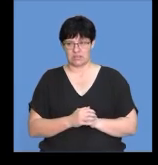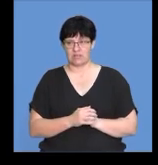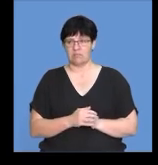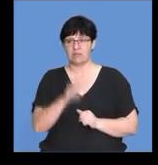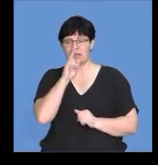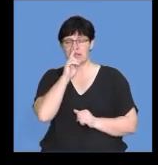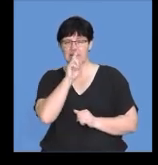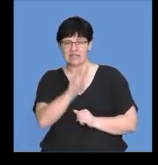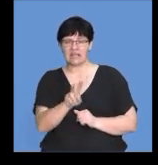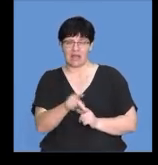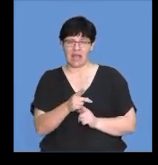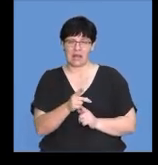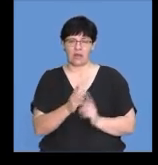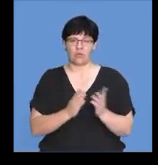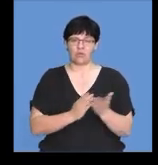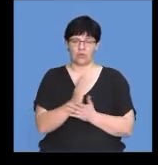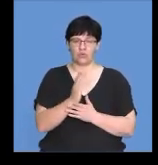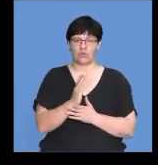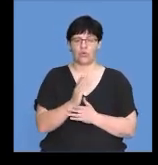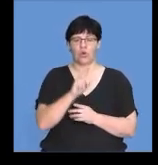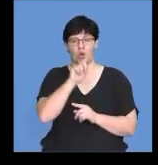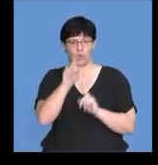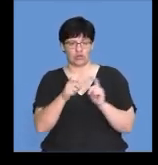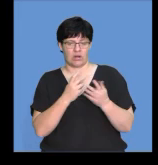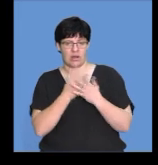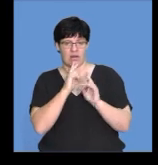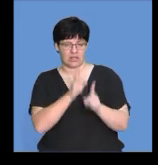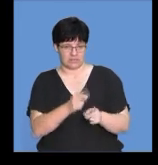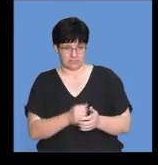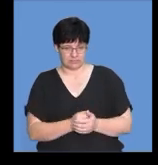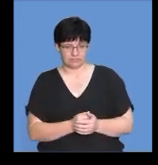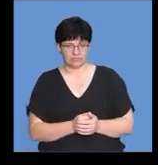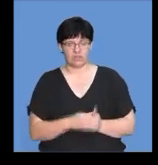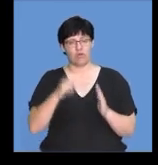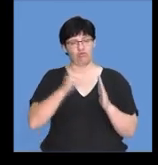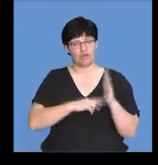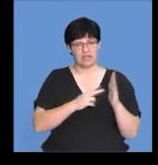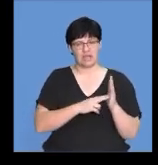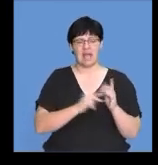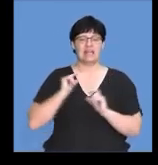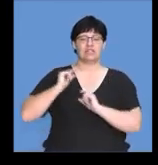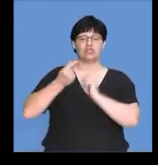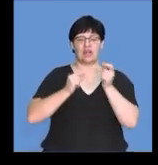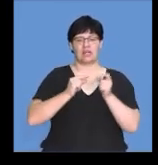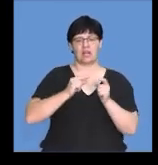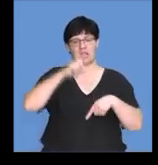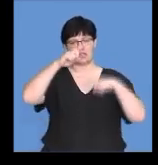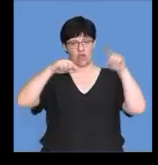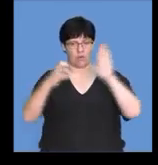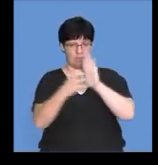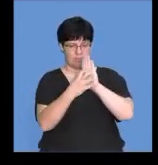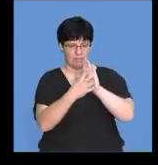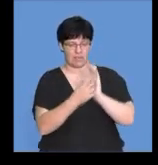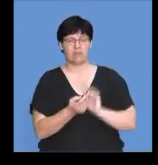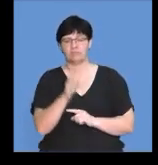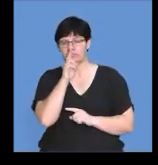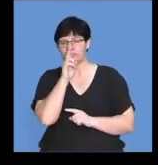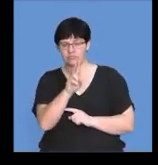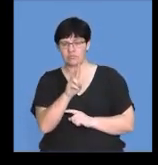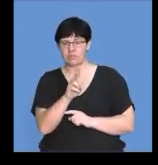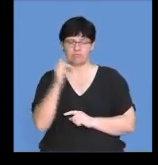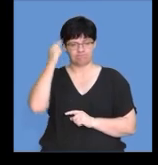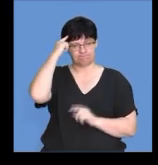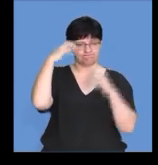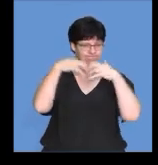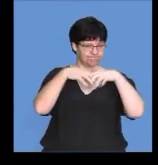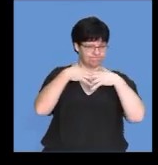see if we can get through this question through this section. Okay, I'm going to read through the question. It's obviously a genetic diagram. I'm going to give you some time to consider